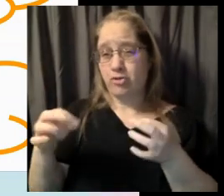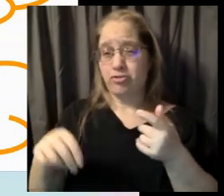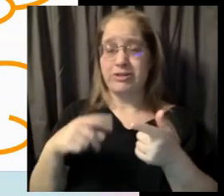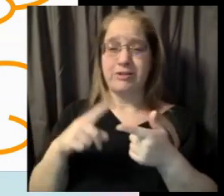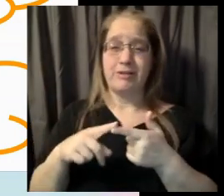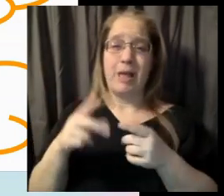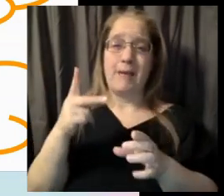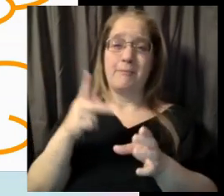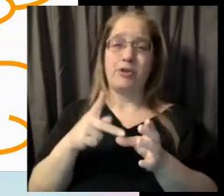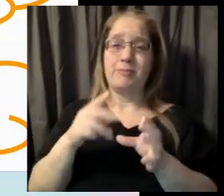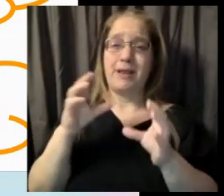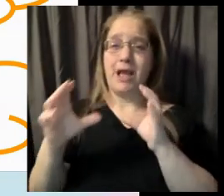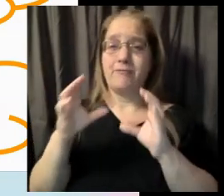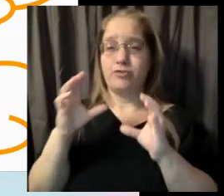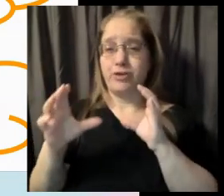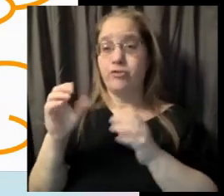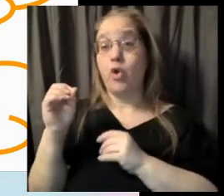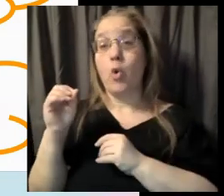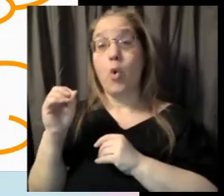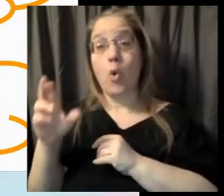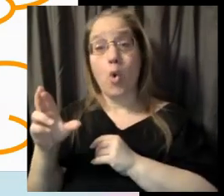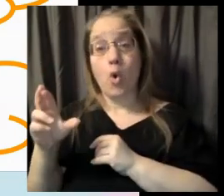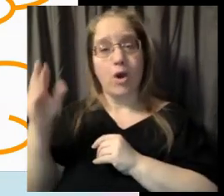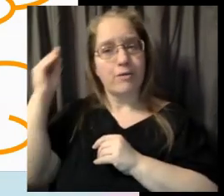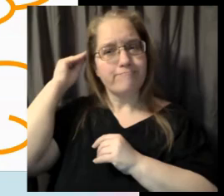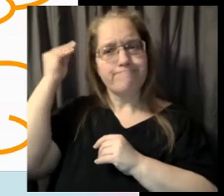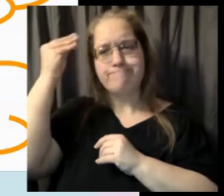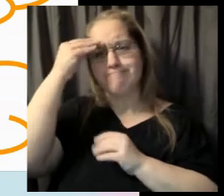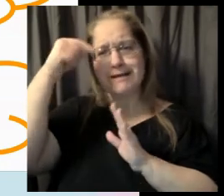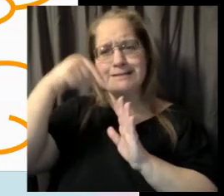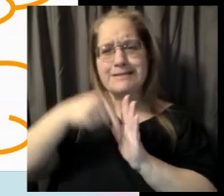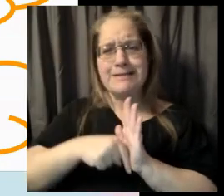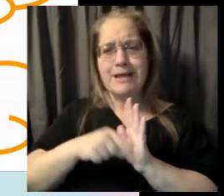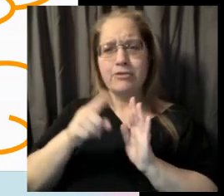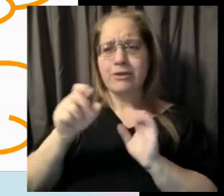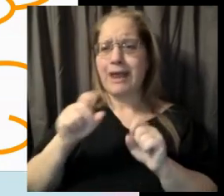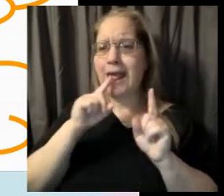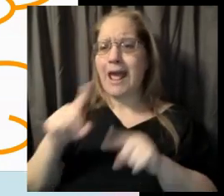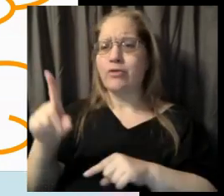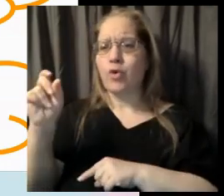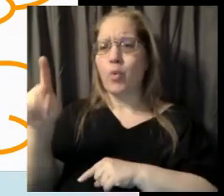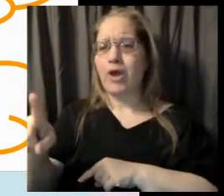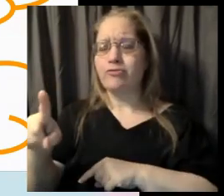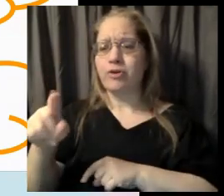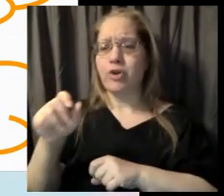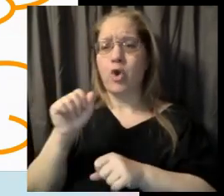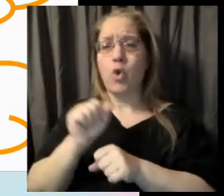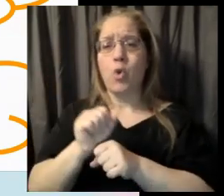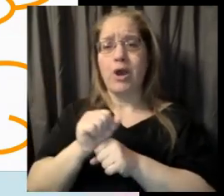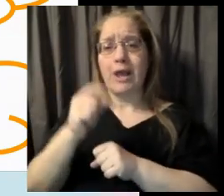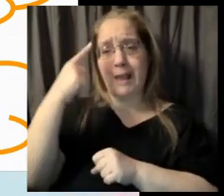in conversations, or recalling details to answer a question. Working memory is